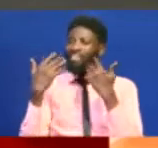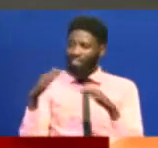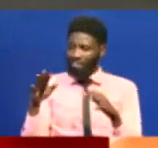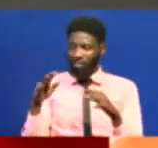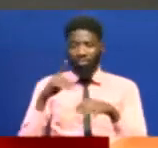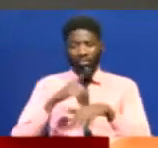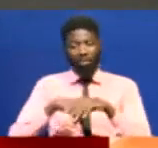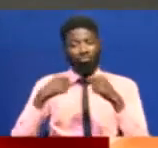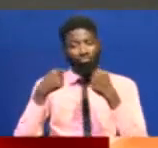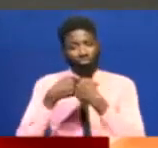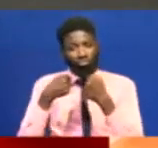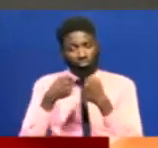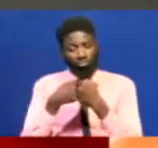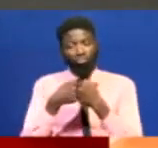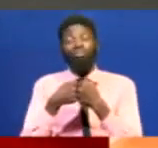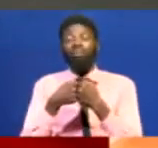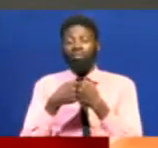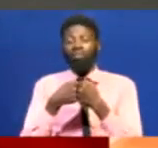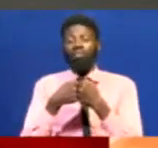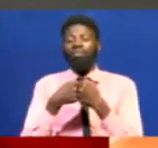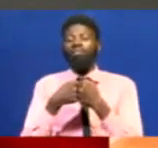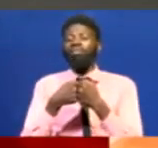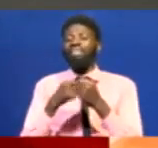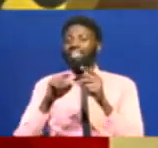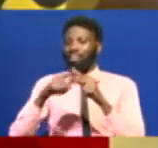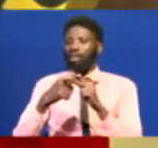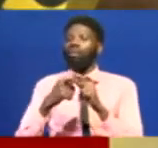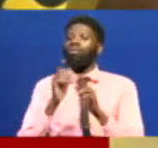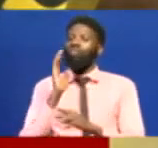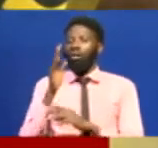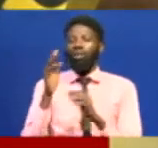match against Mombasa-based Bandari FC.